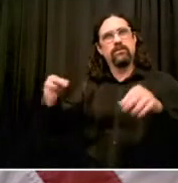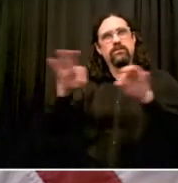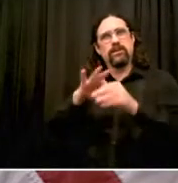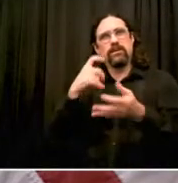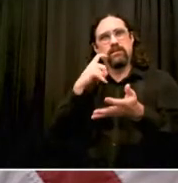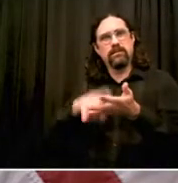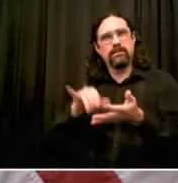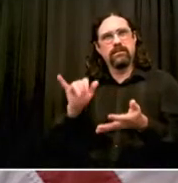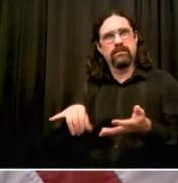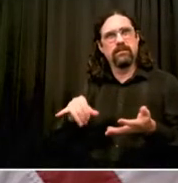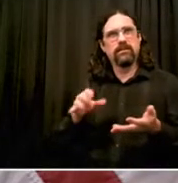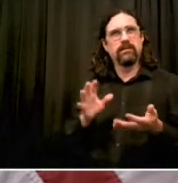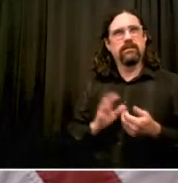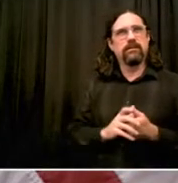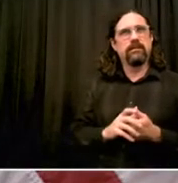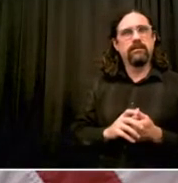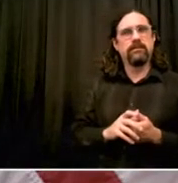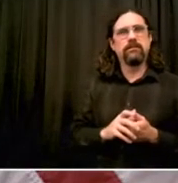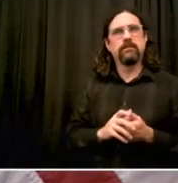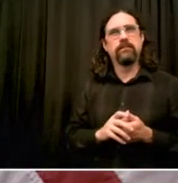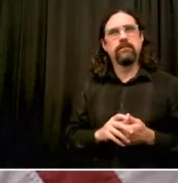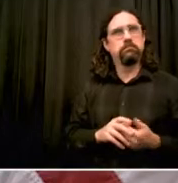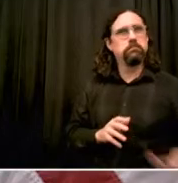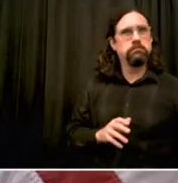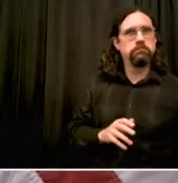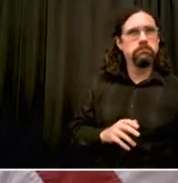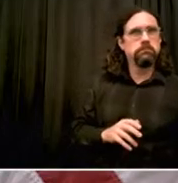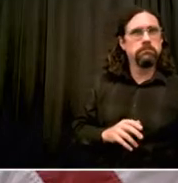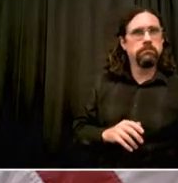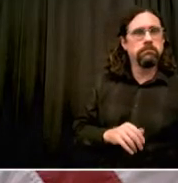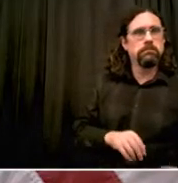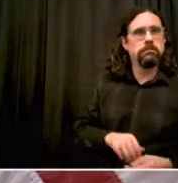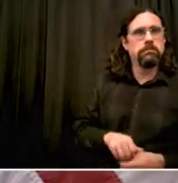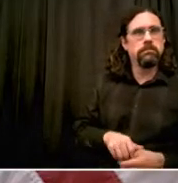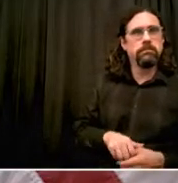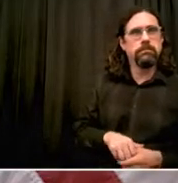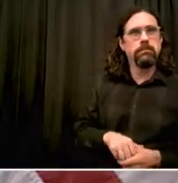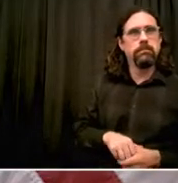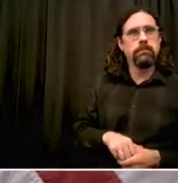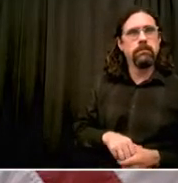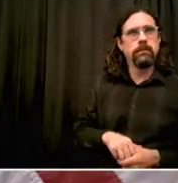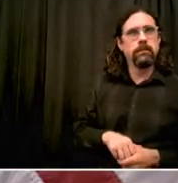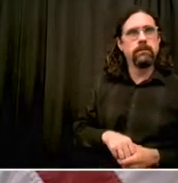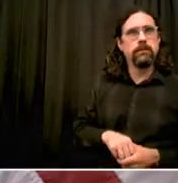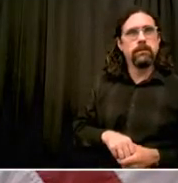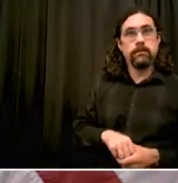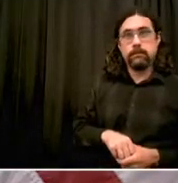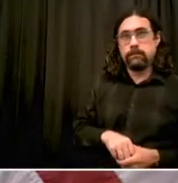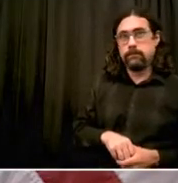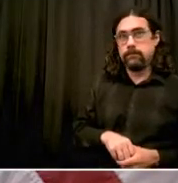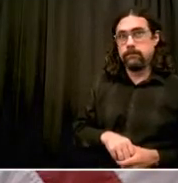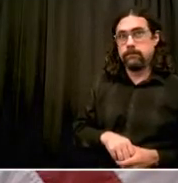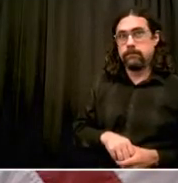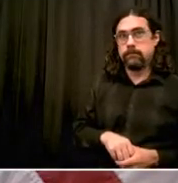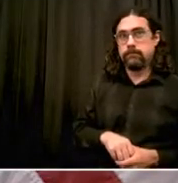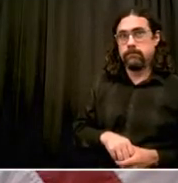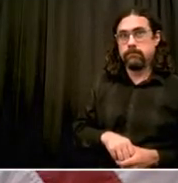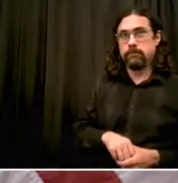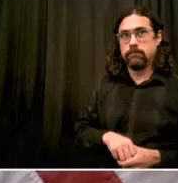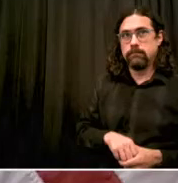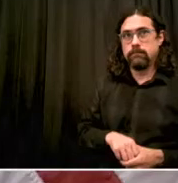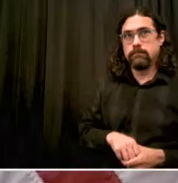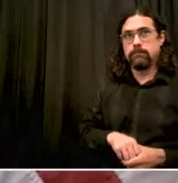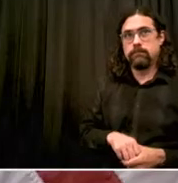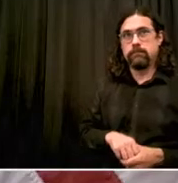city government can't promote one political message over another. I don't think it's a political message in the traditional sense. I think it's a message